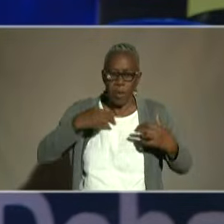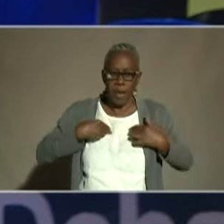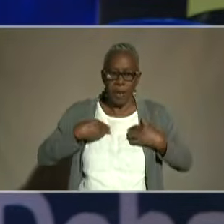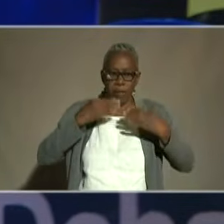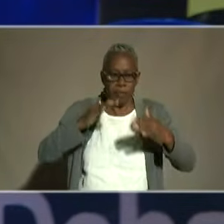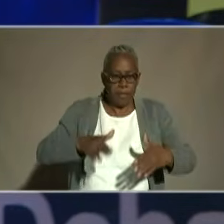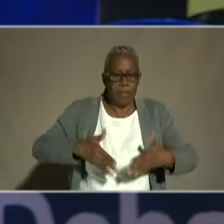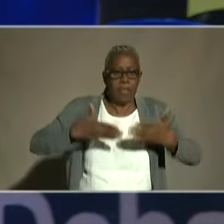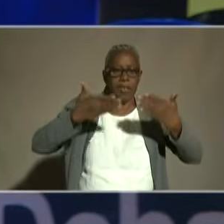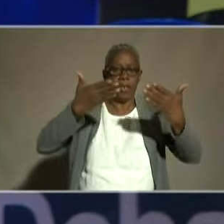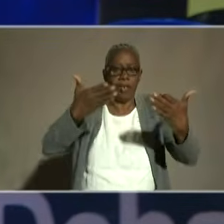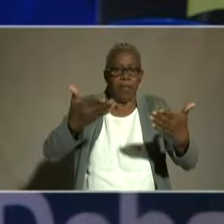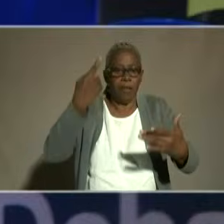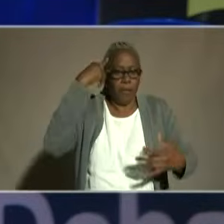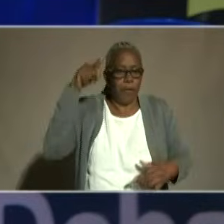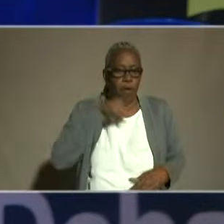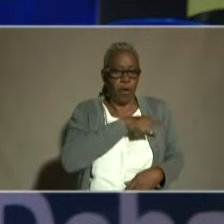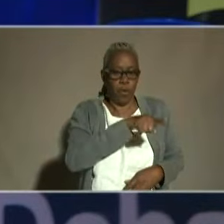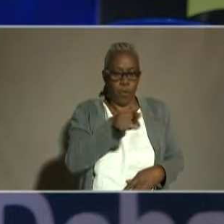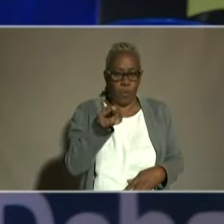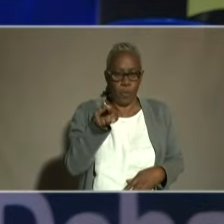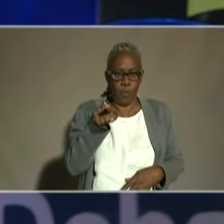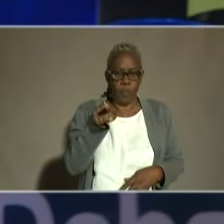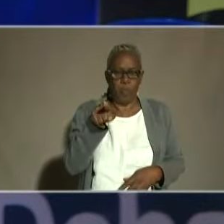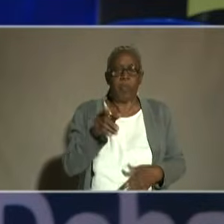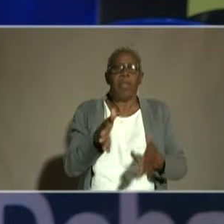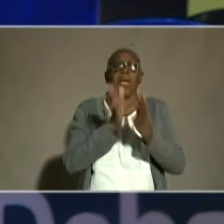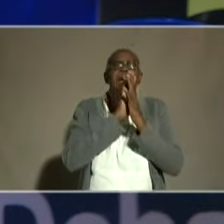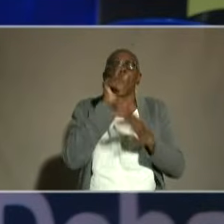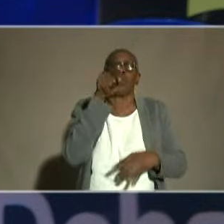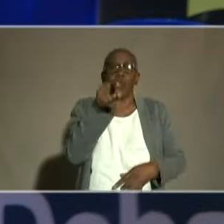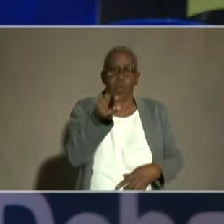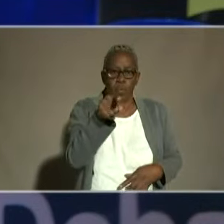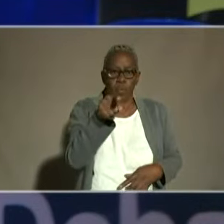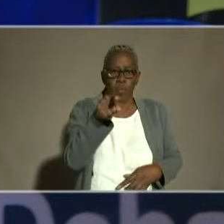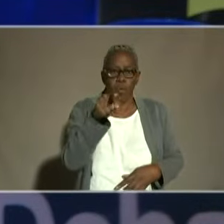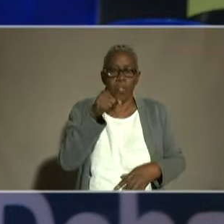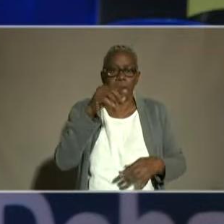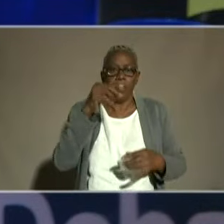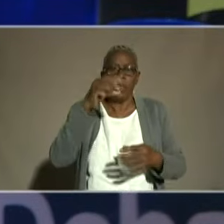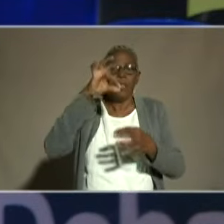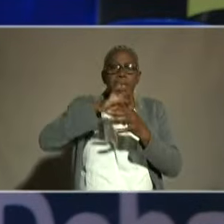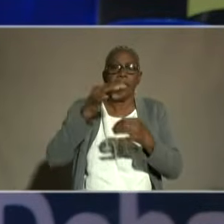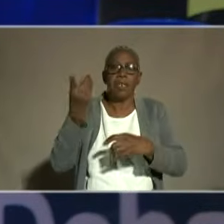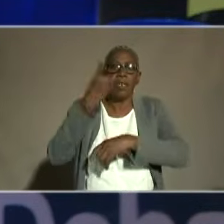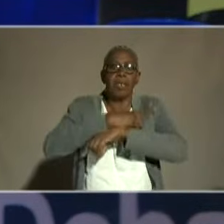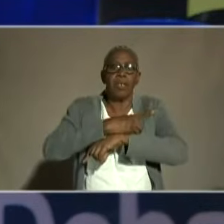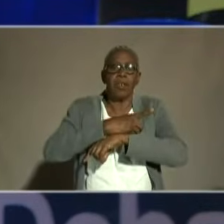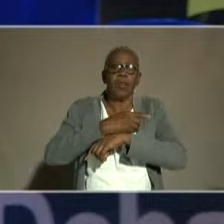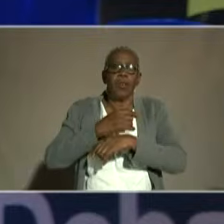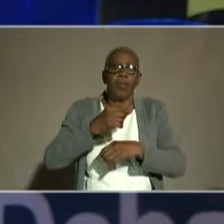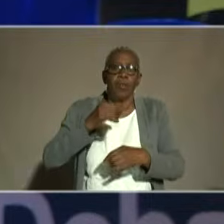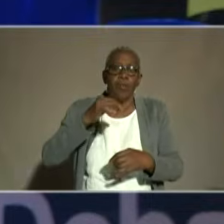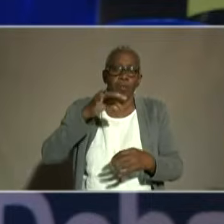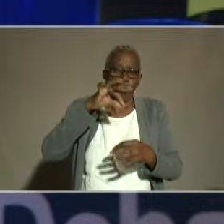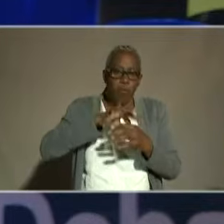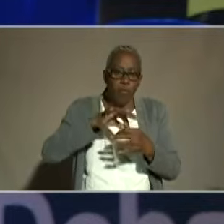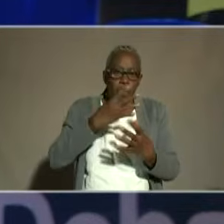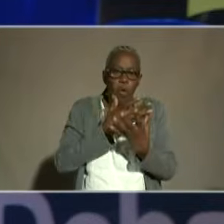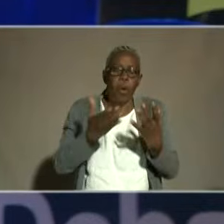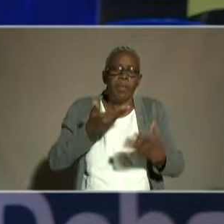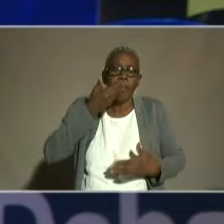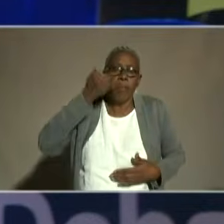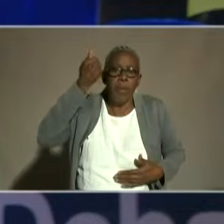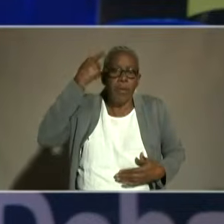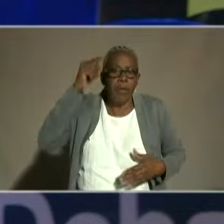delivered for you. I ask you on election day to vote for what is best